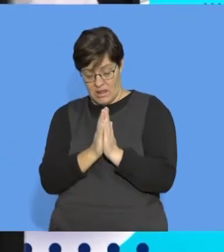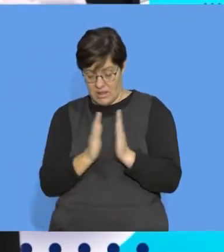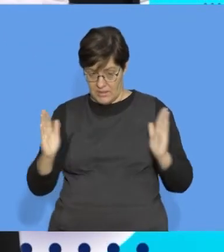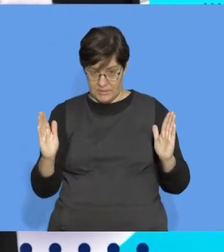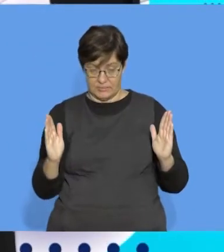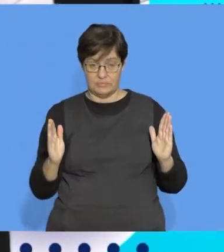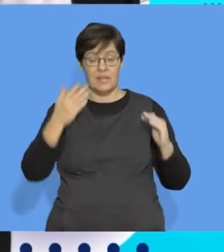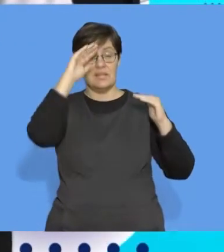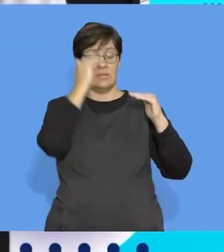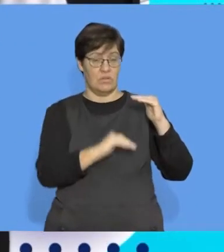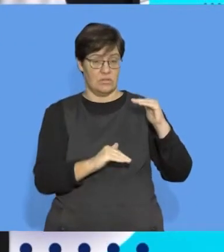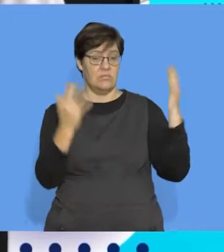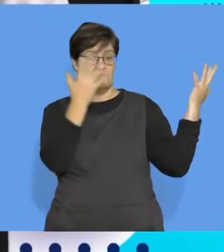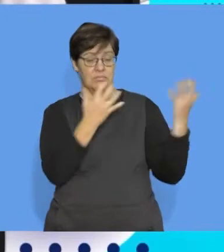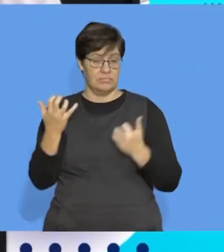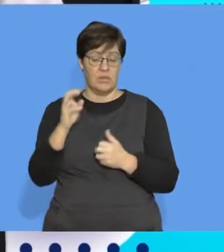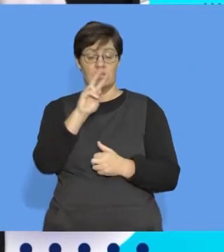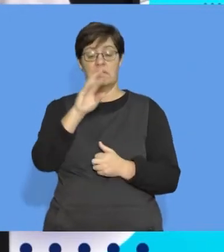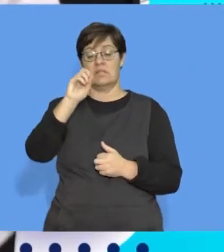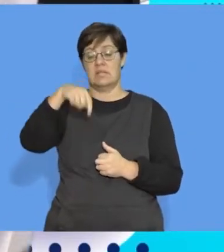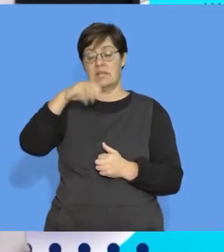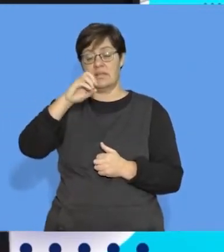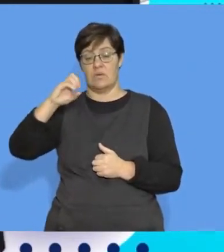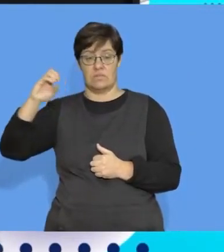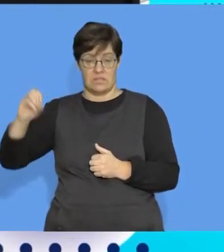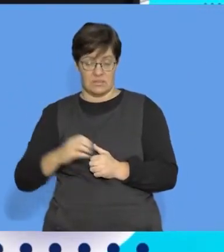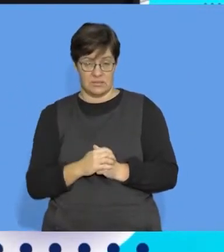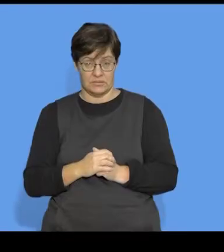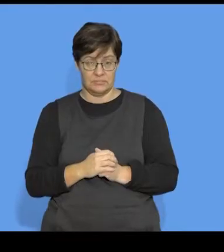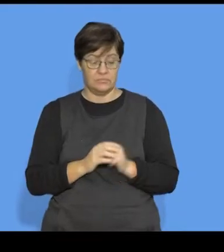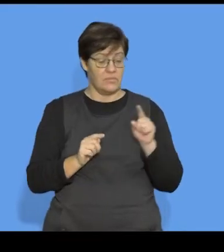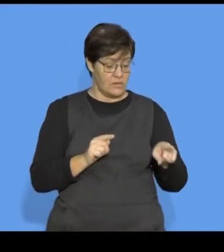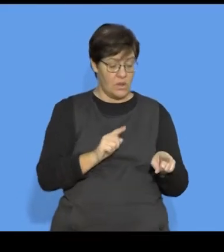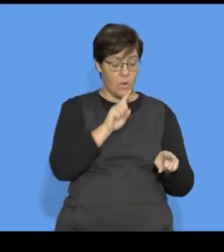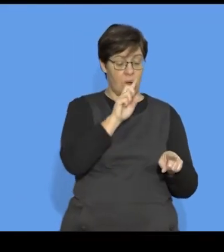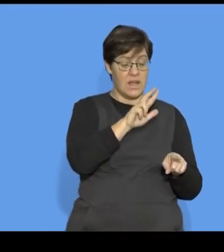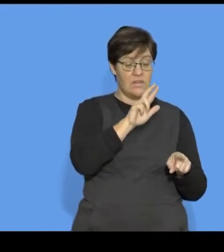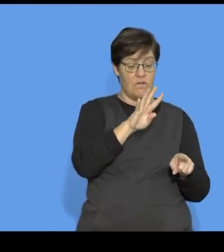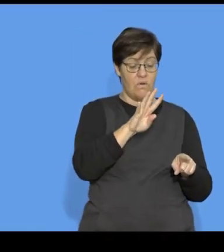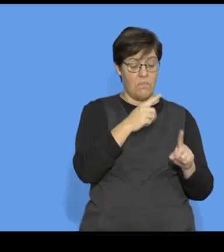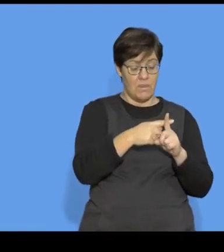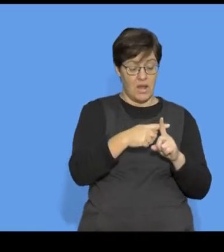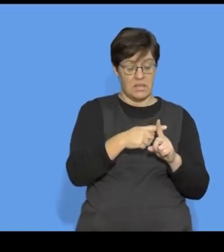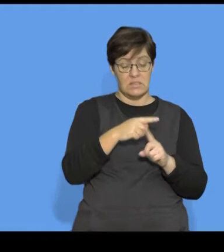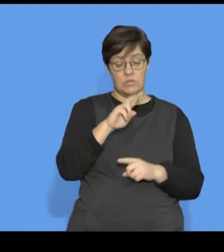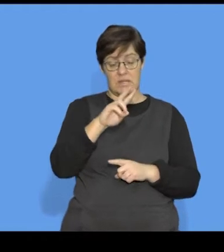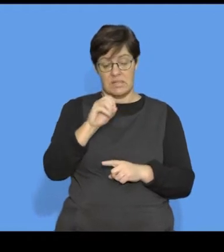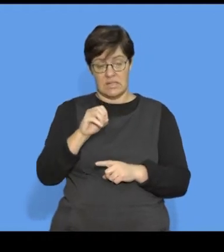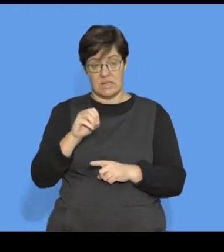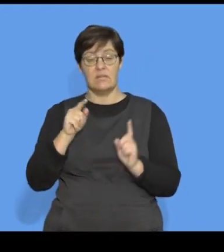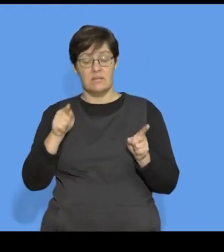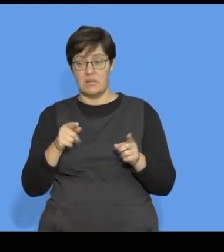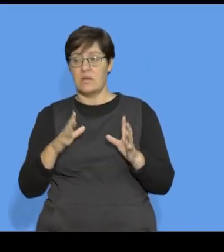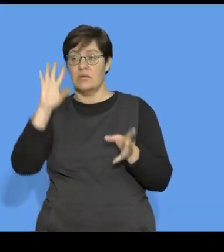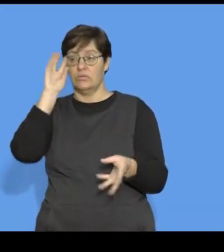asset, that depreciation worked out to 20,000 Rand. Add the two together will now give you your